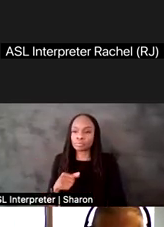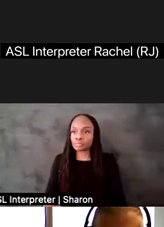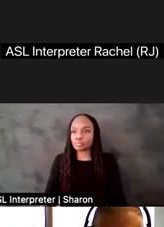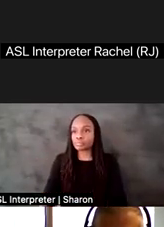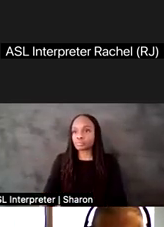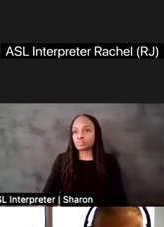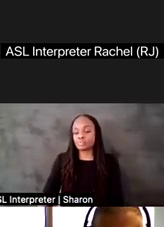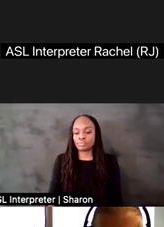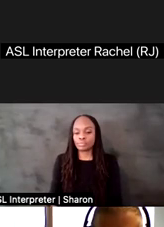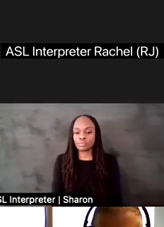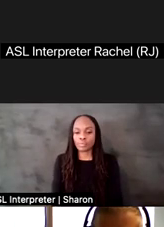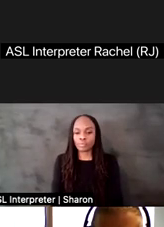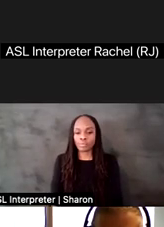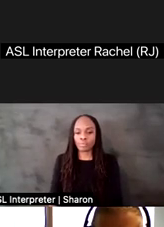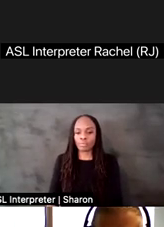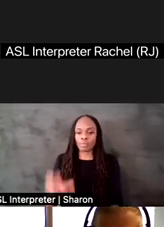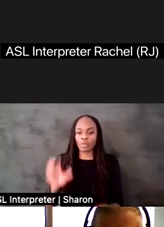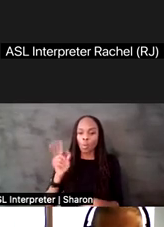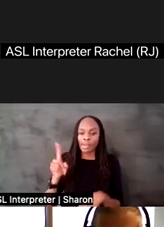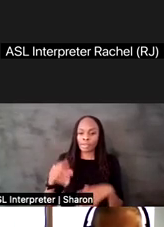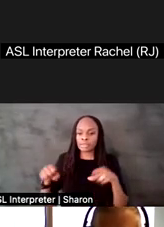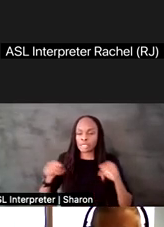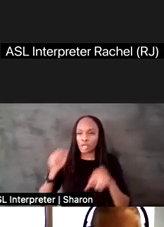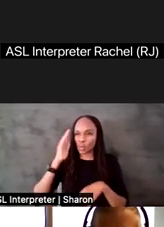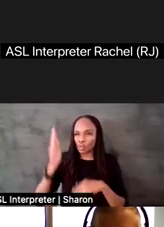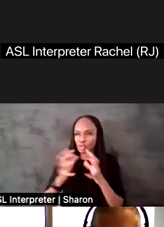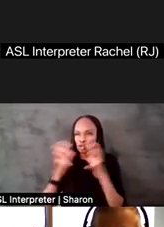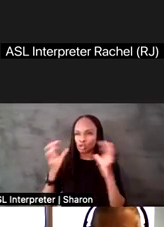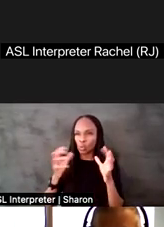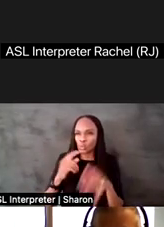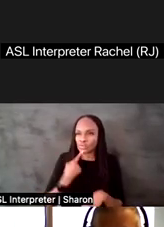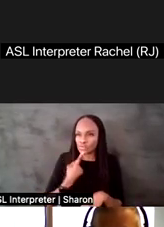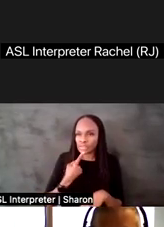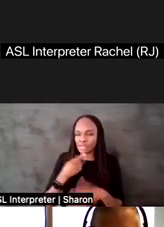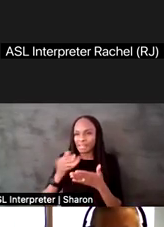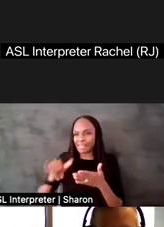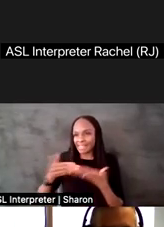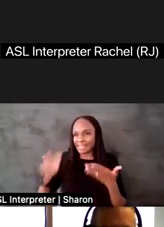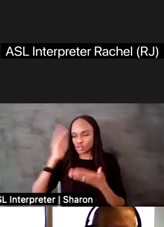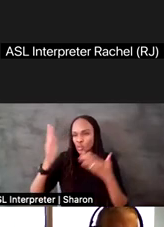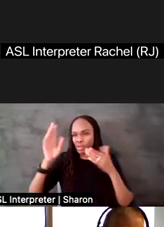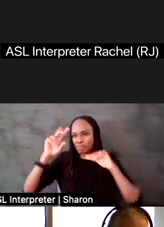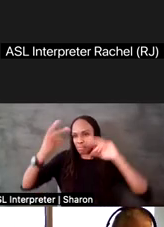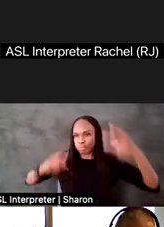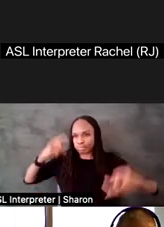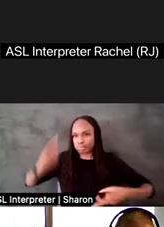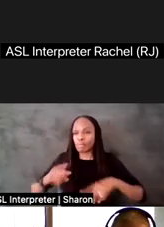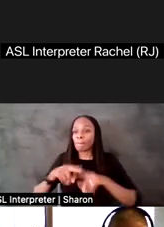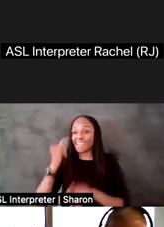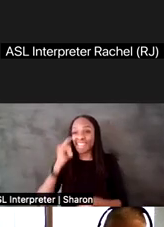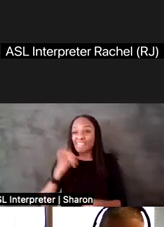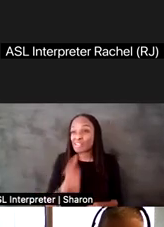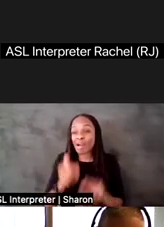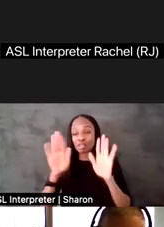where you are, the shaking will be so intense that things will be falling. But even if not, it's a great opportunity to